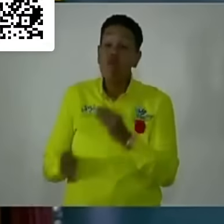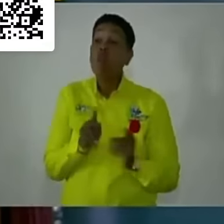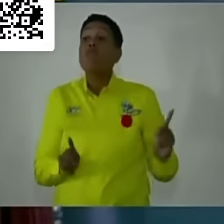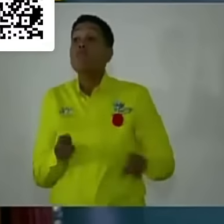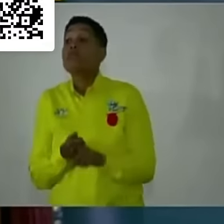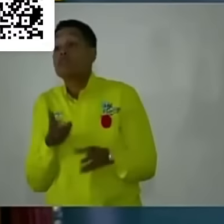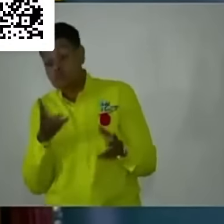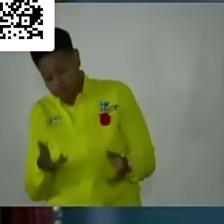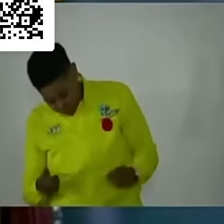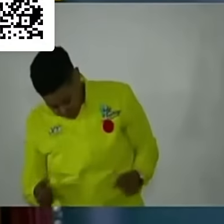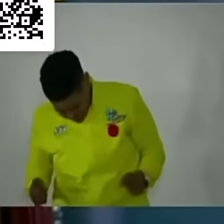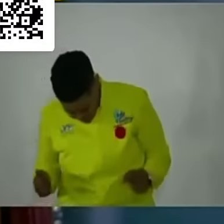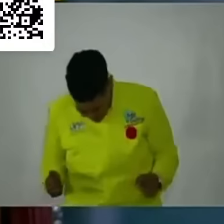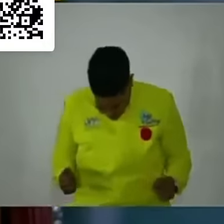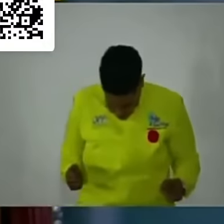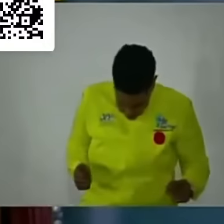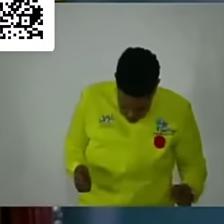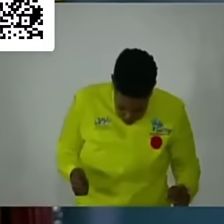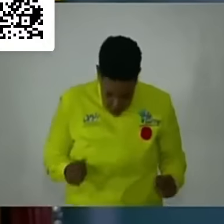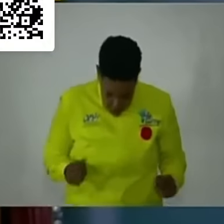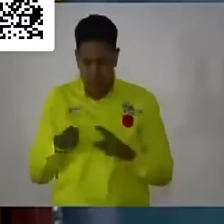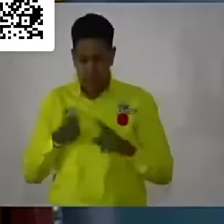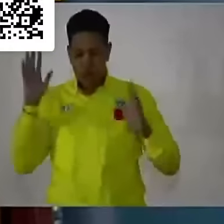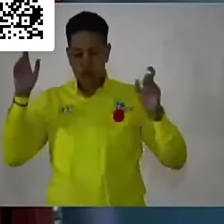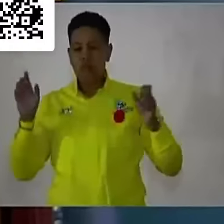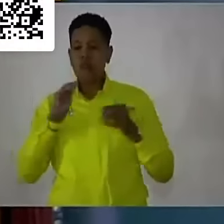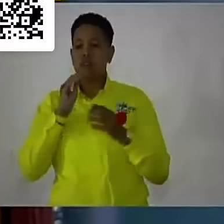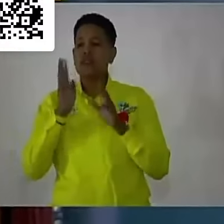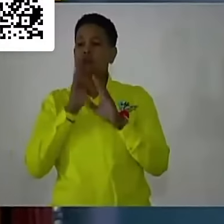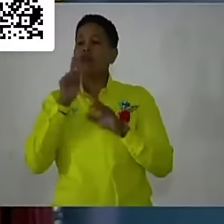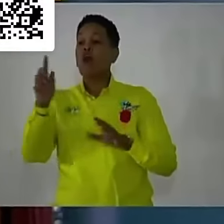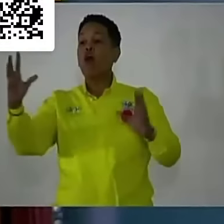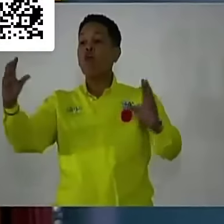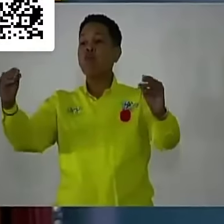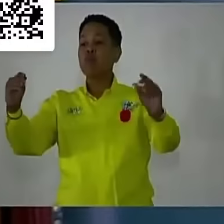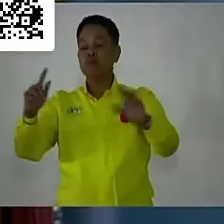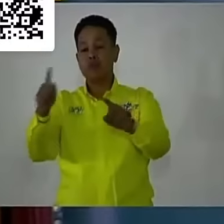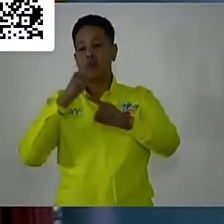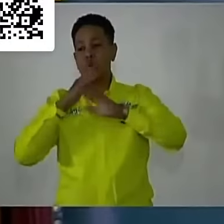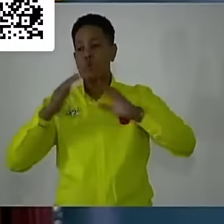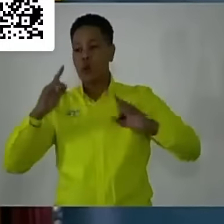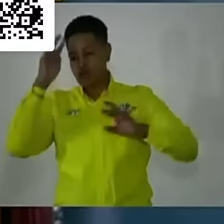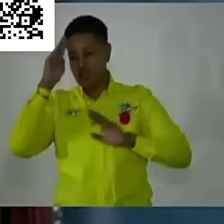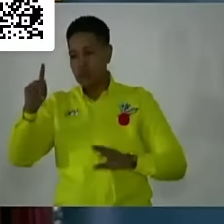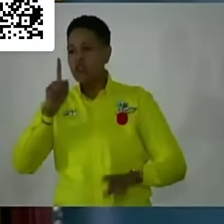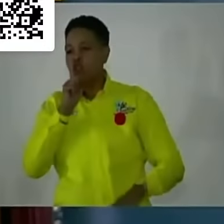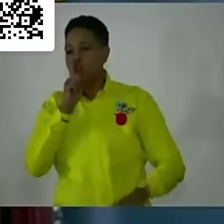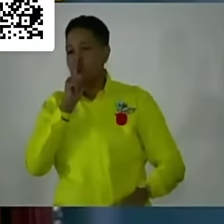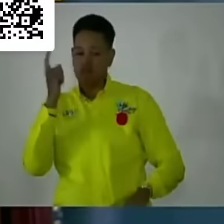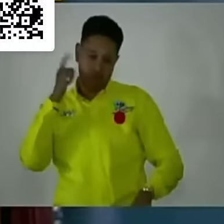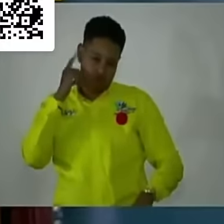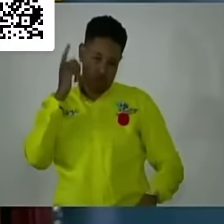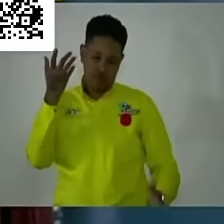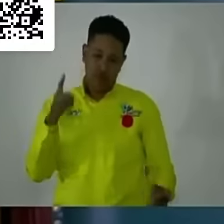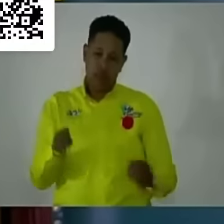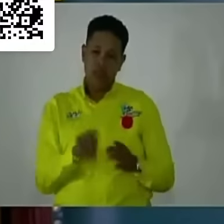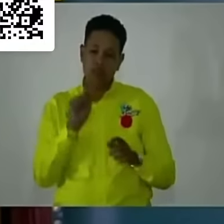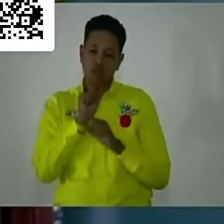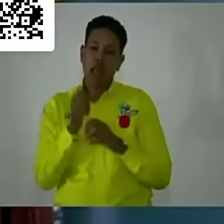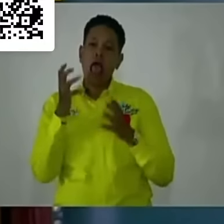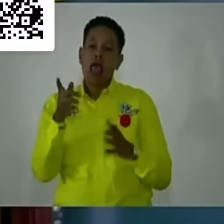persons, when the speaker is communicating, one would expect respectfully that you would listen. It would actually